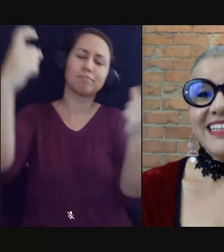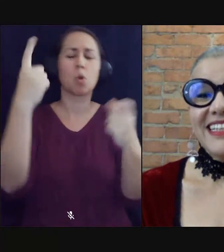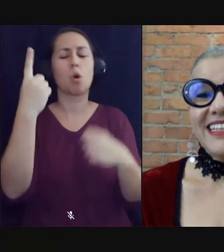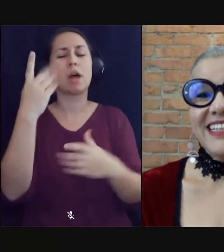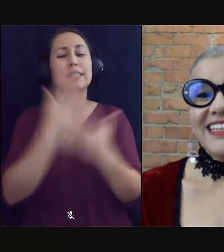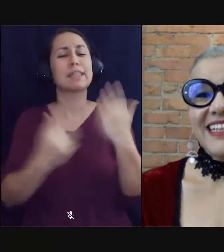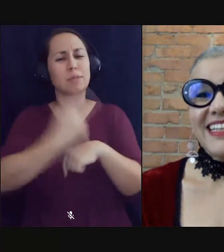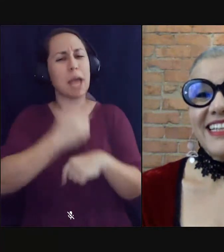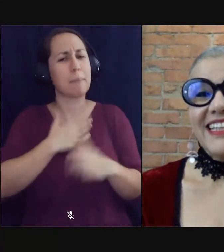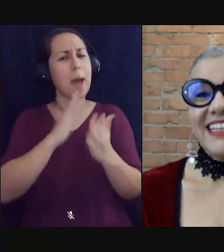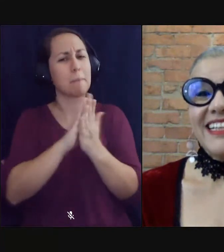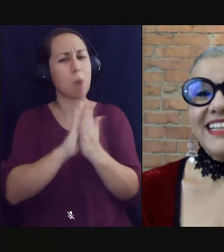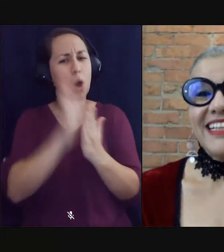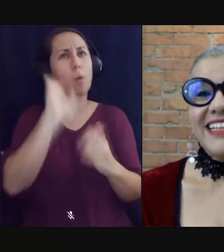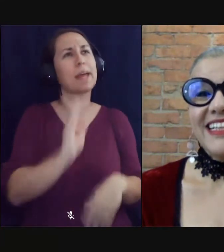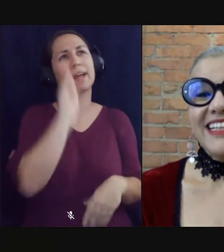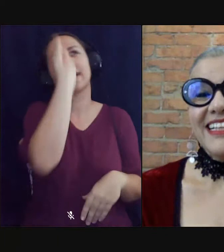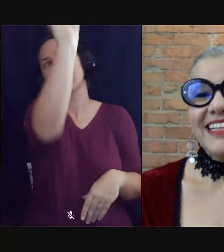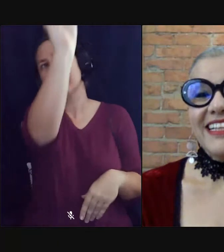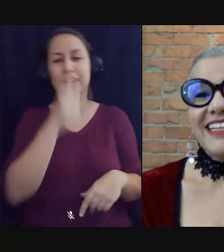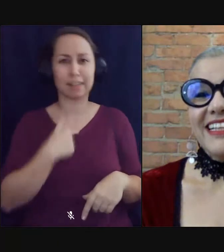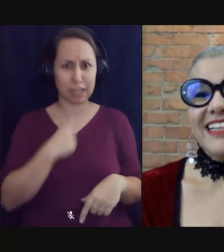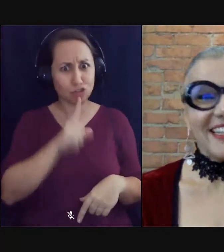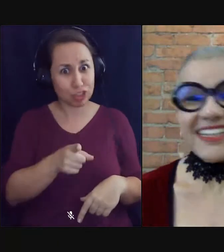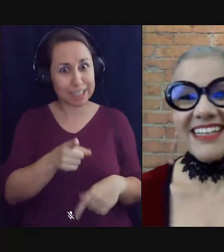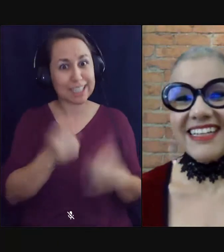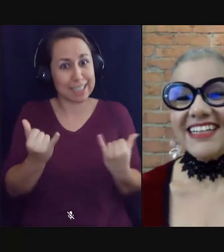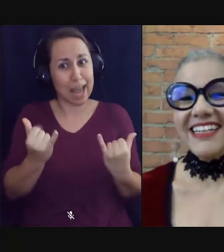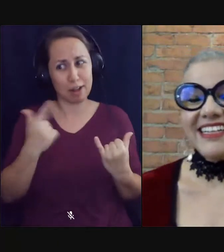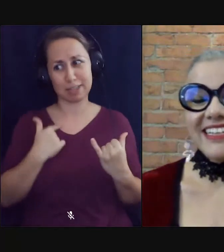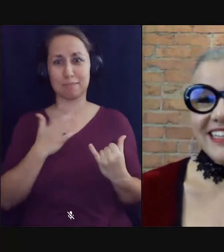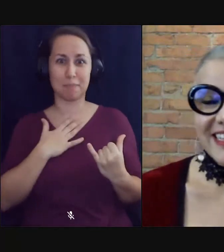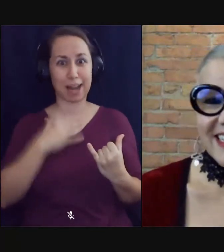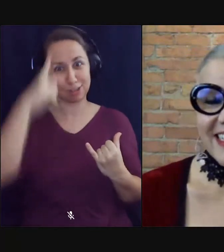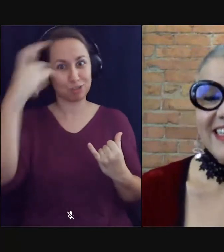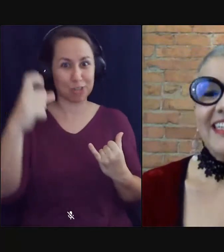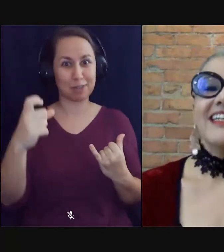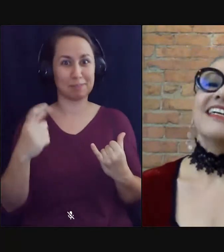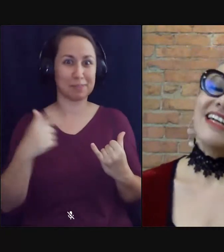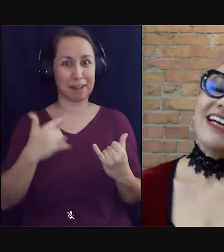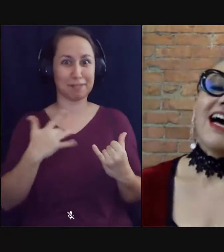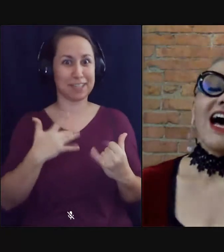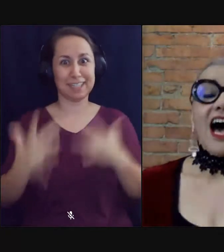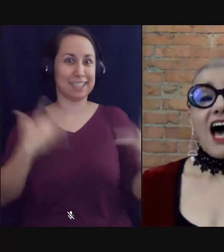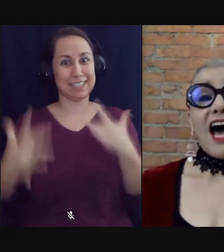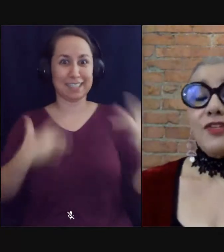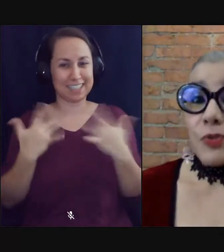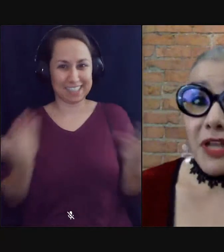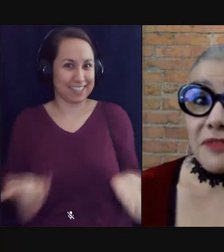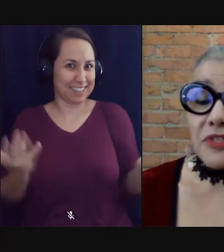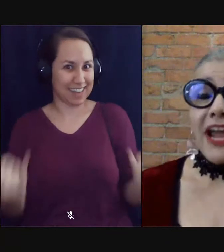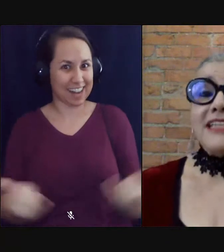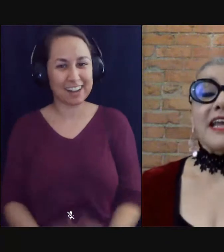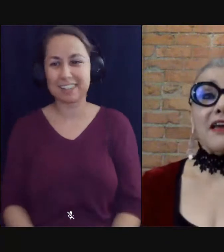a dream come true for me to be able to do a Strand book event. So I'm really geeking out right now. I